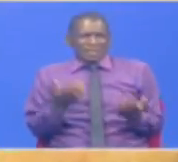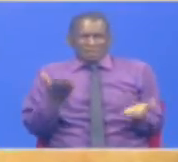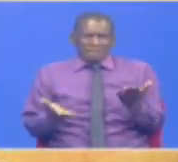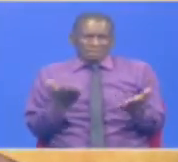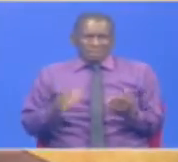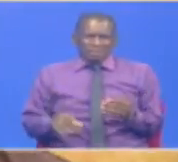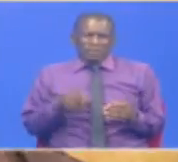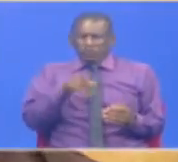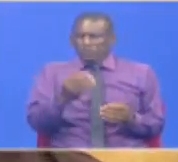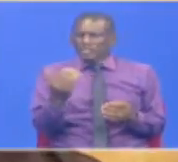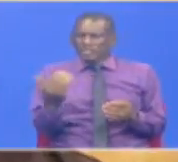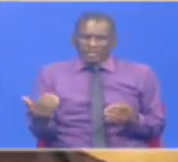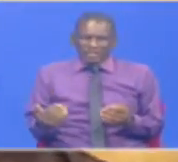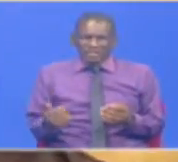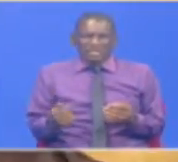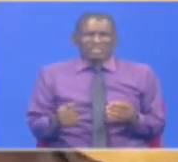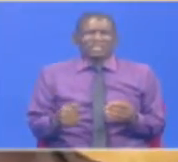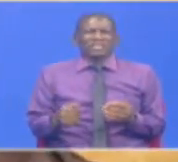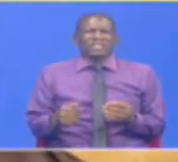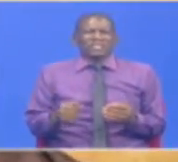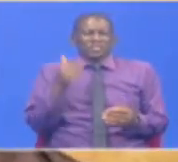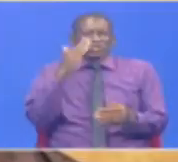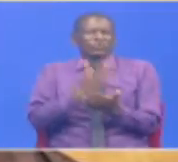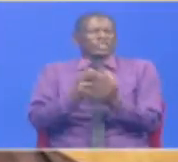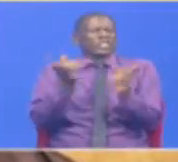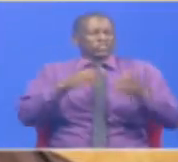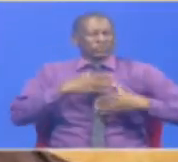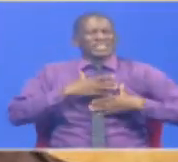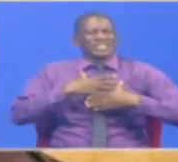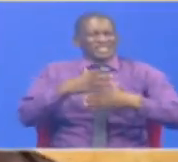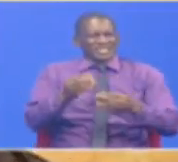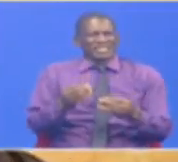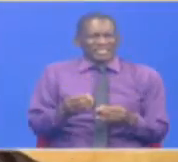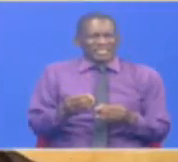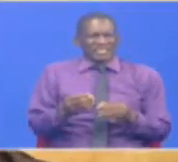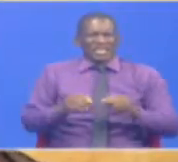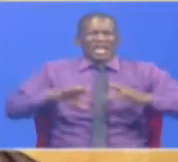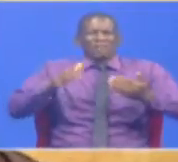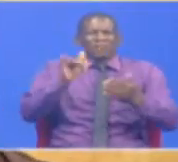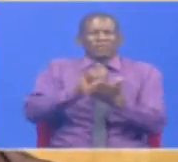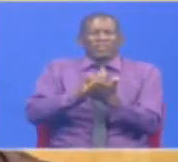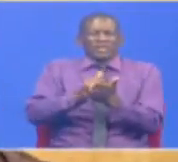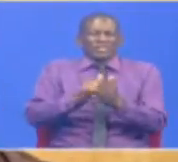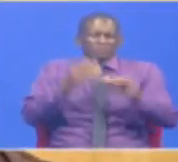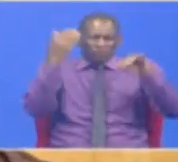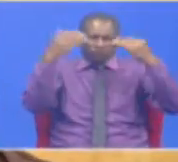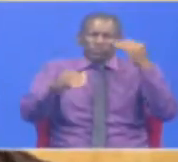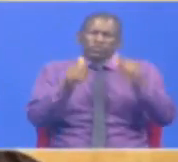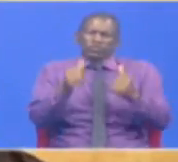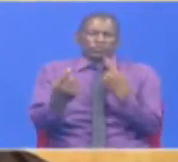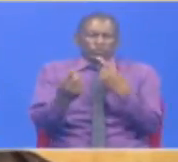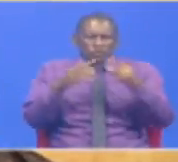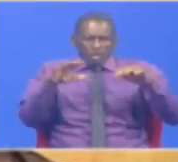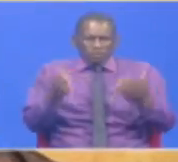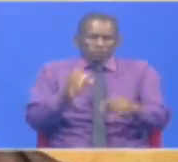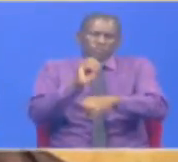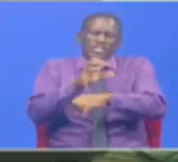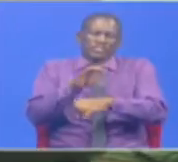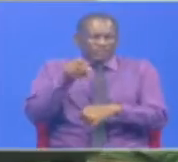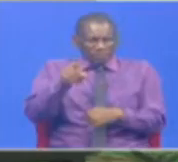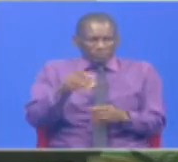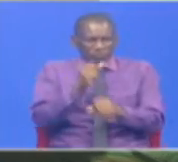your child is really not passionate about that course you are advising him or her